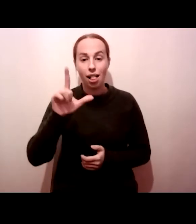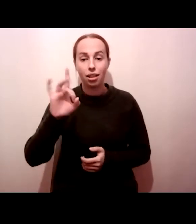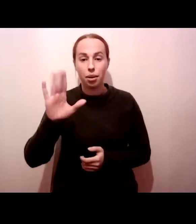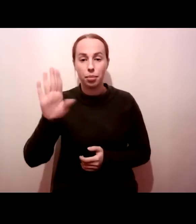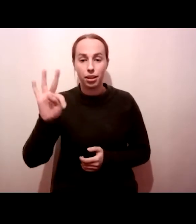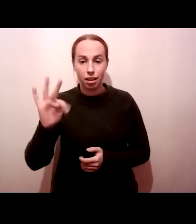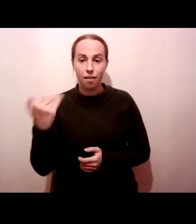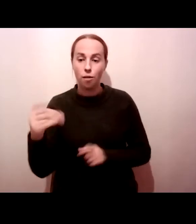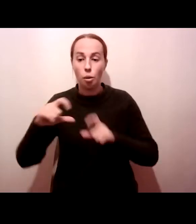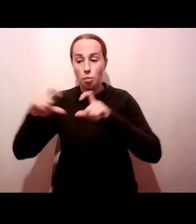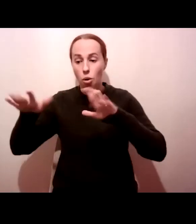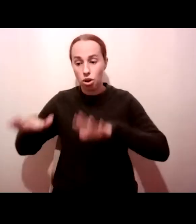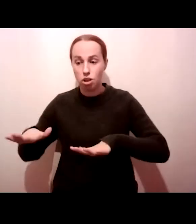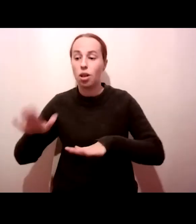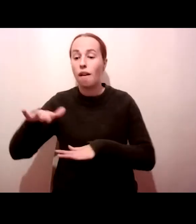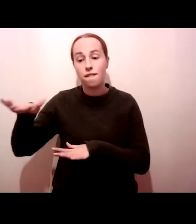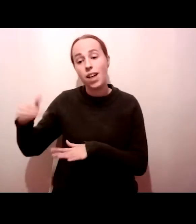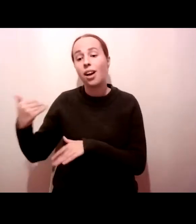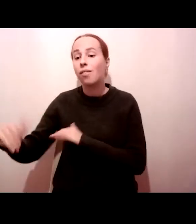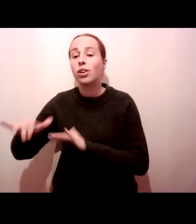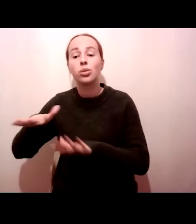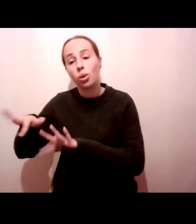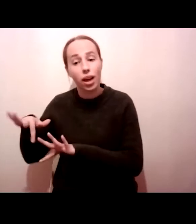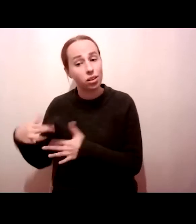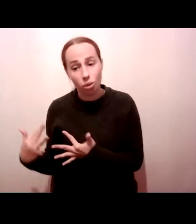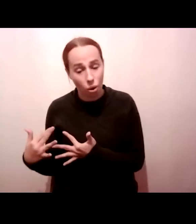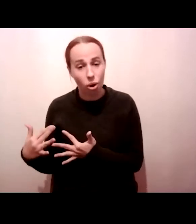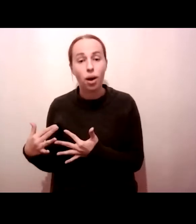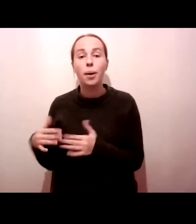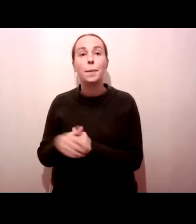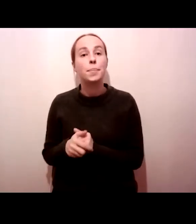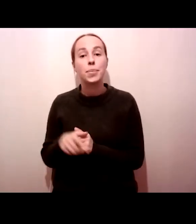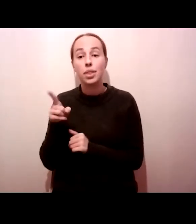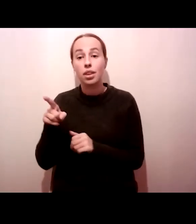moksleivių padėtį mokykloje, mes ją pradėjome teikti